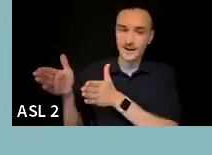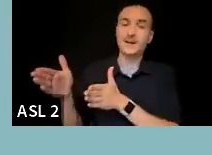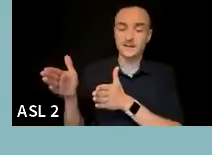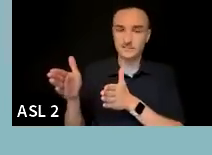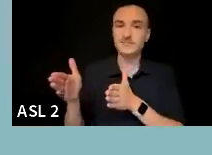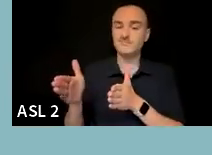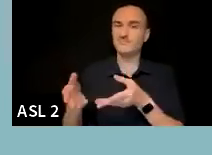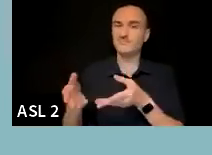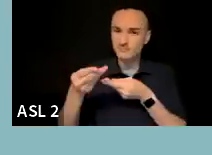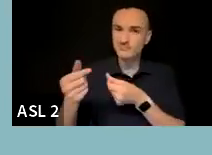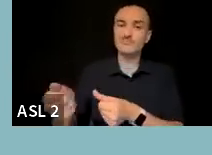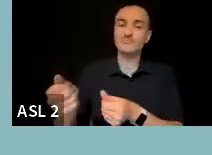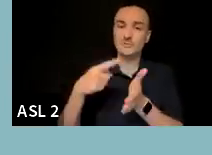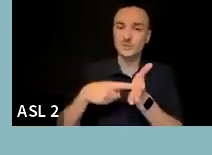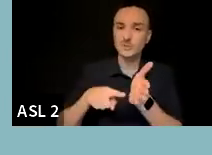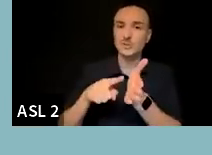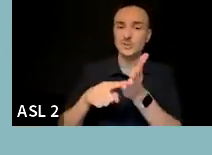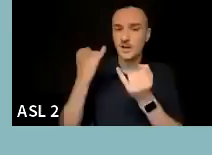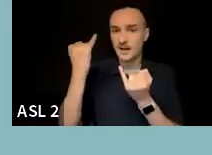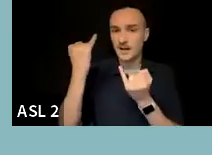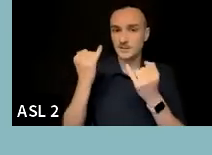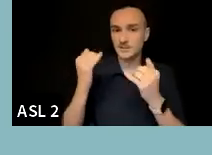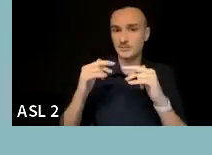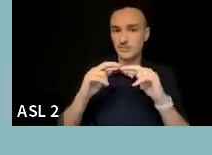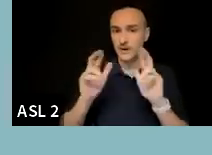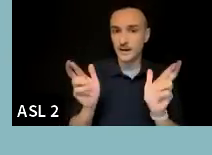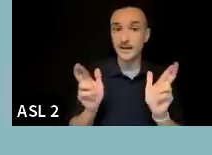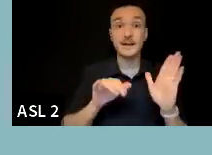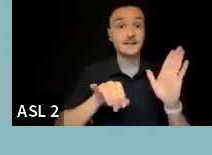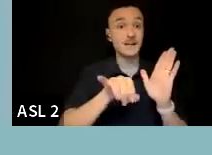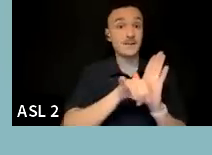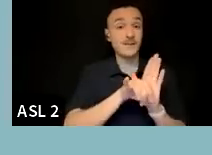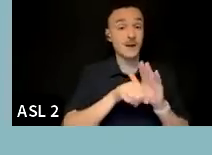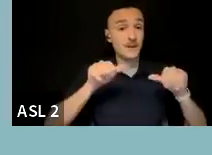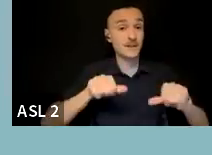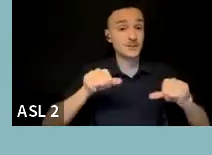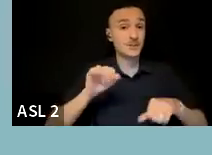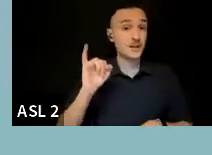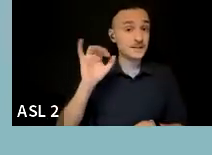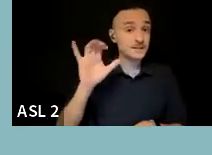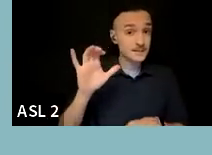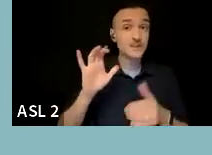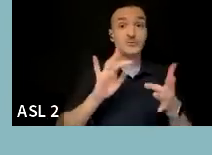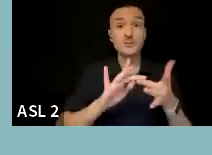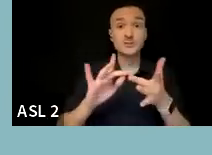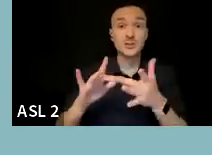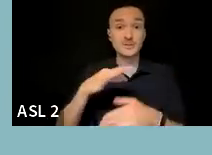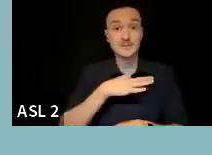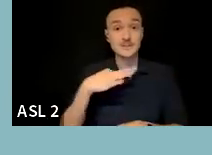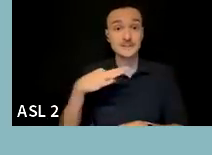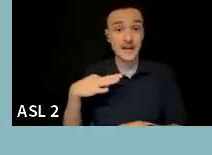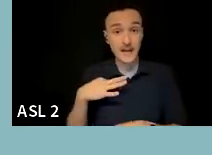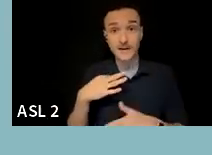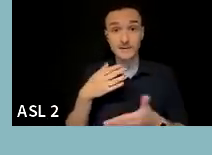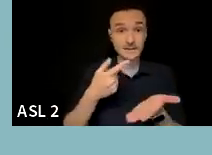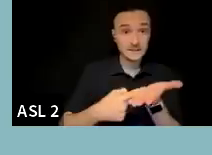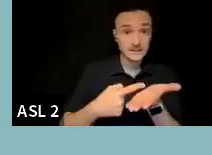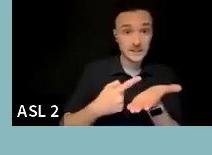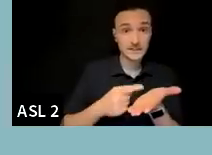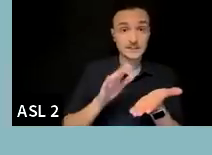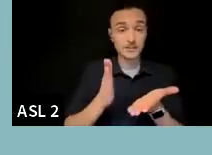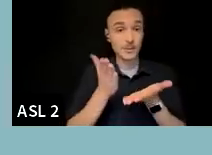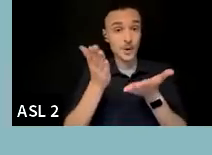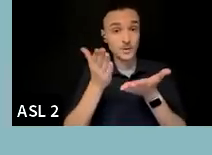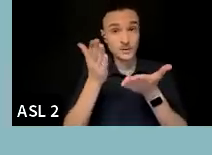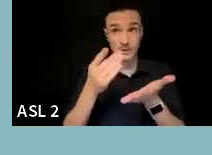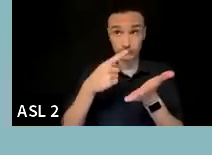ideas. They should identify a potential IC, reach out to NIH staff to discuss their proposal, making sure it fits within the